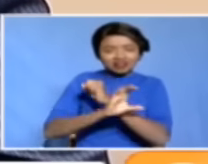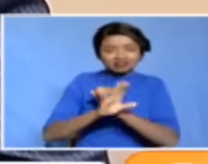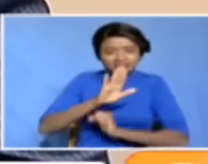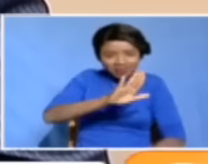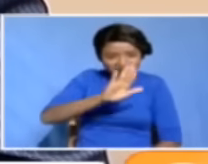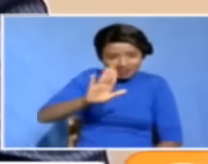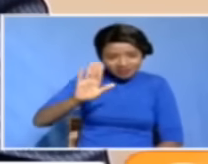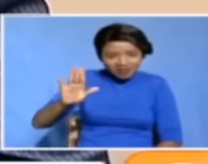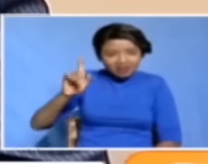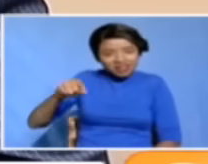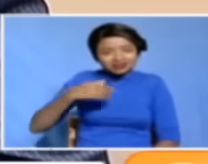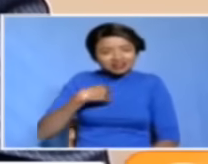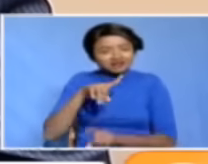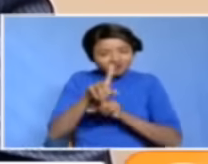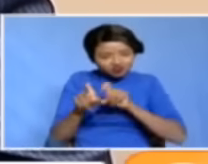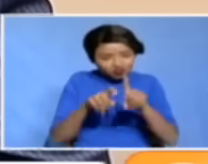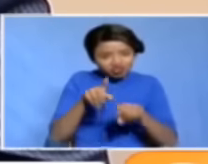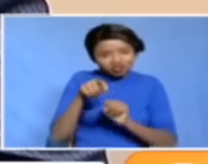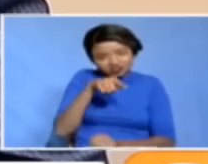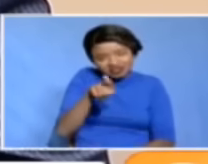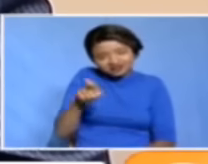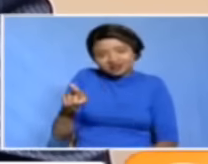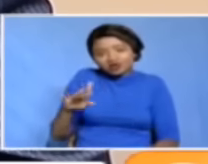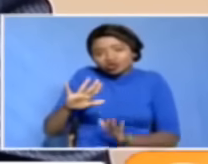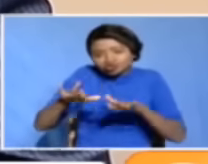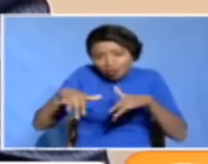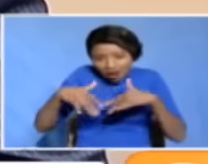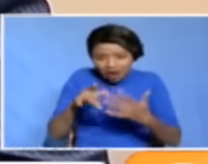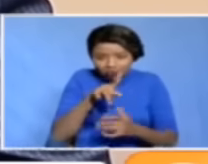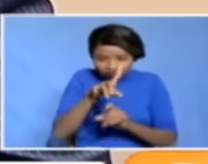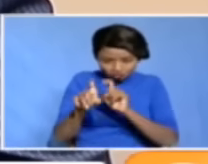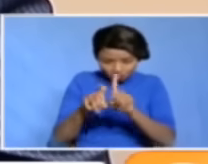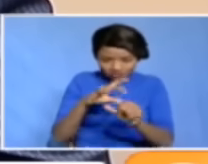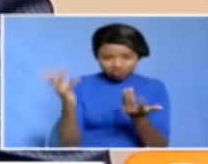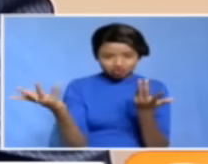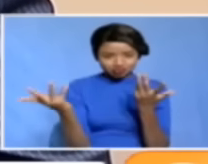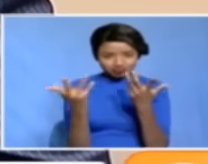own referendum questions. So how to merge those questions